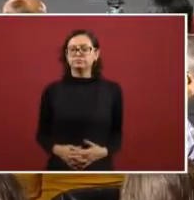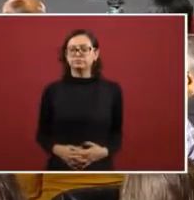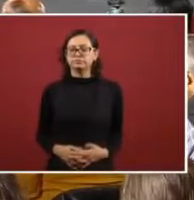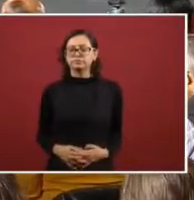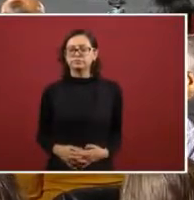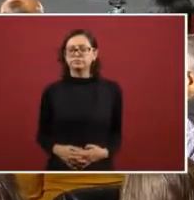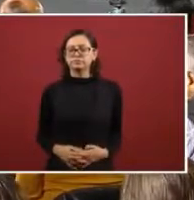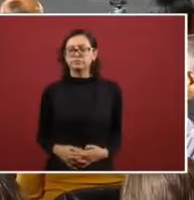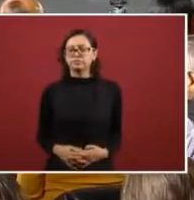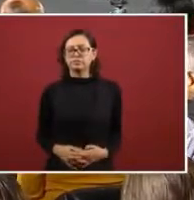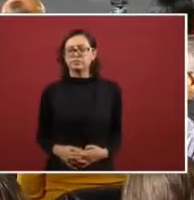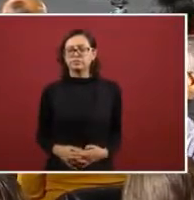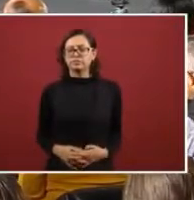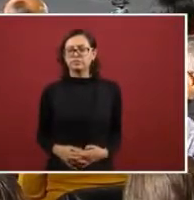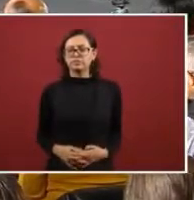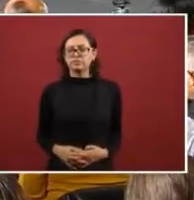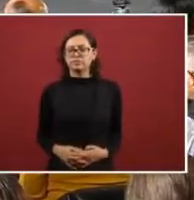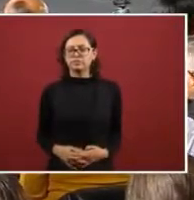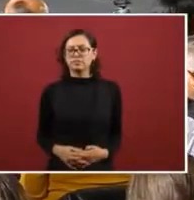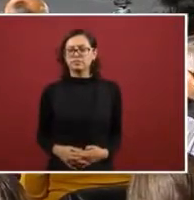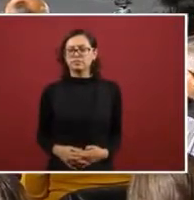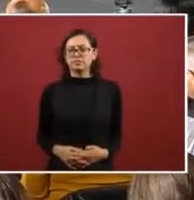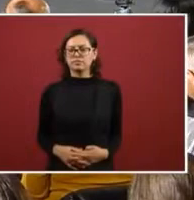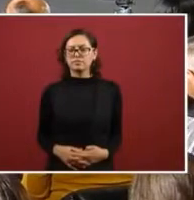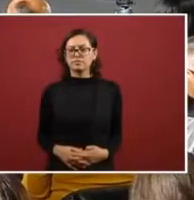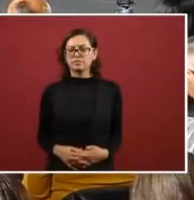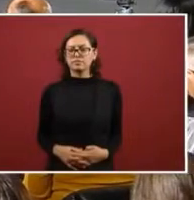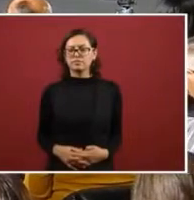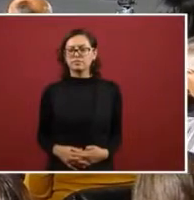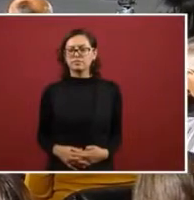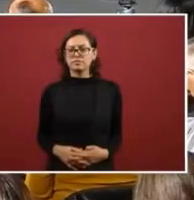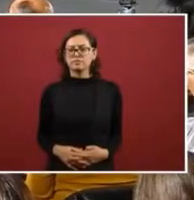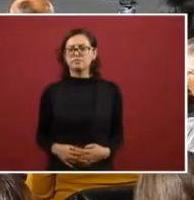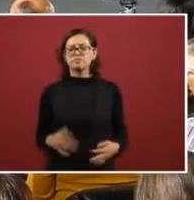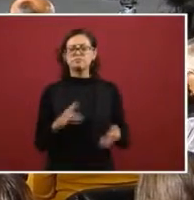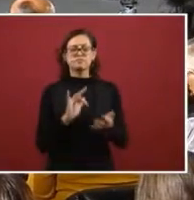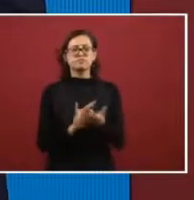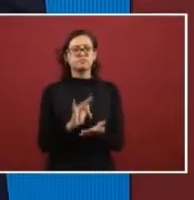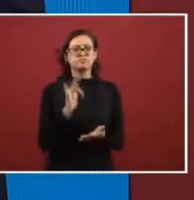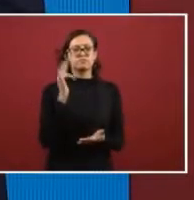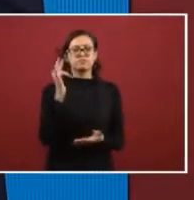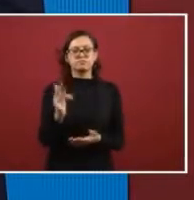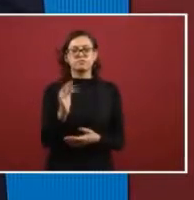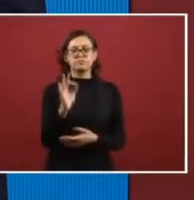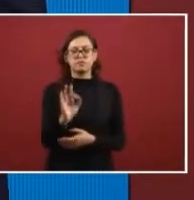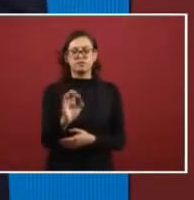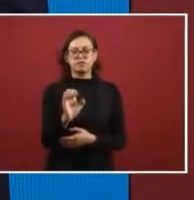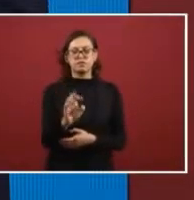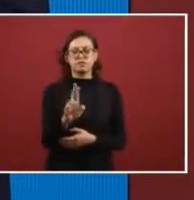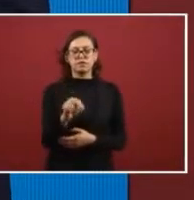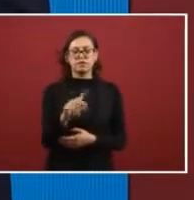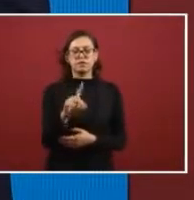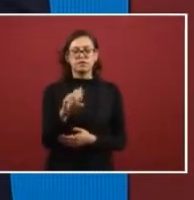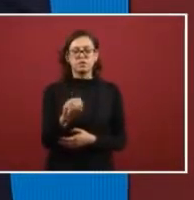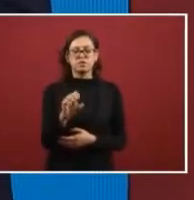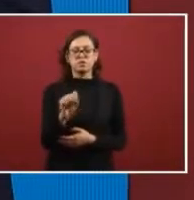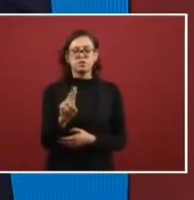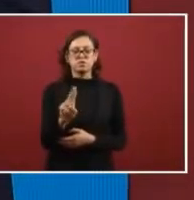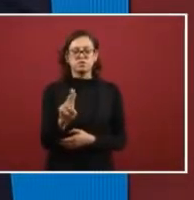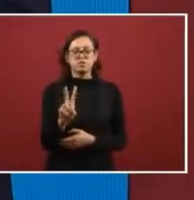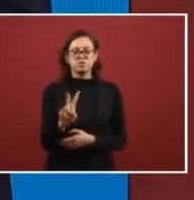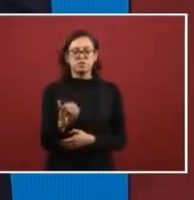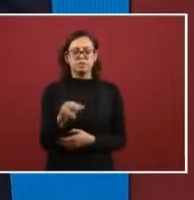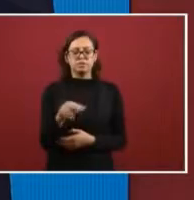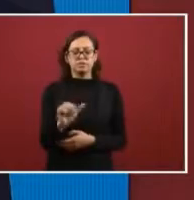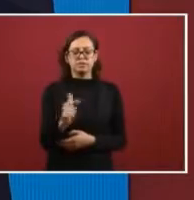they train people in the community to be first responders. Gracias a Fernando Suinaga. That's Fernando